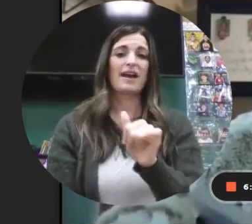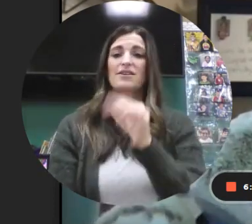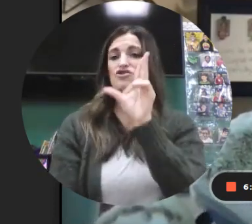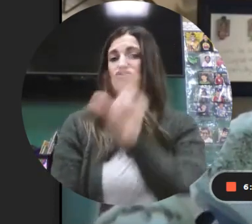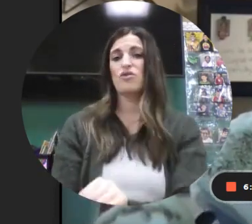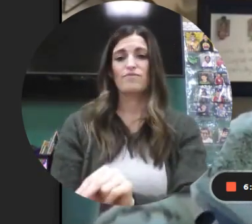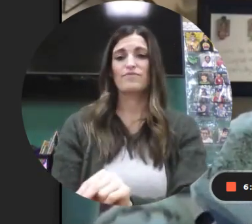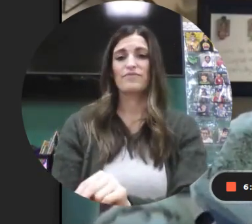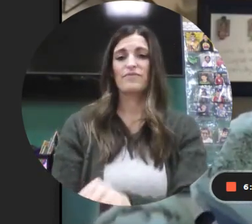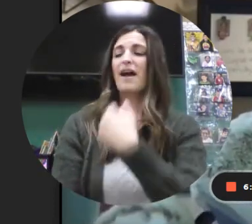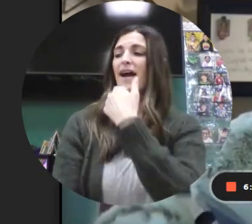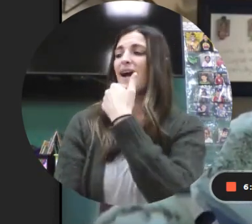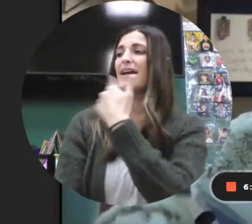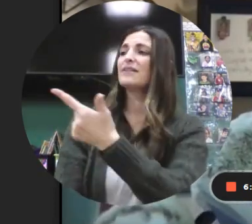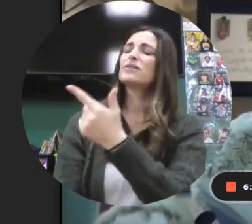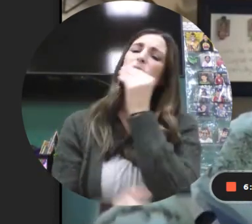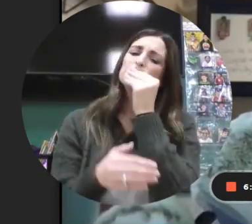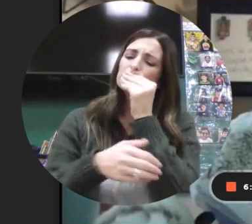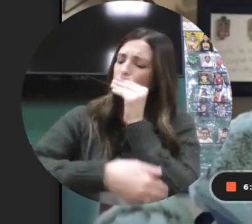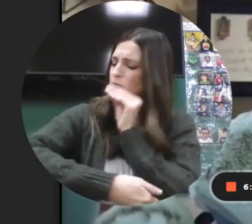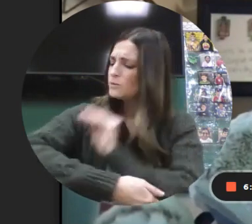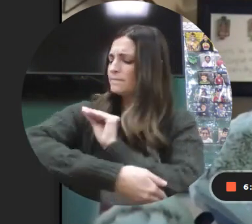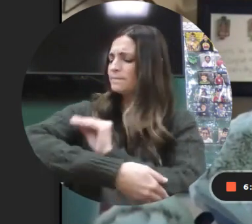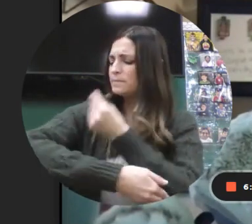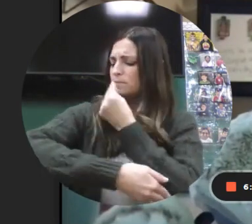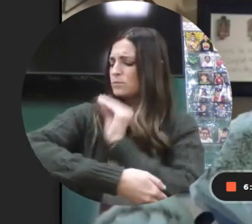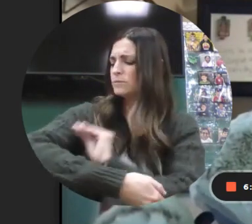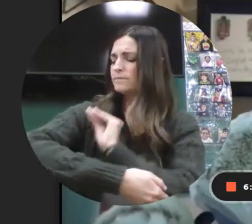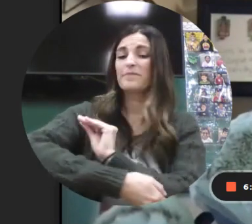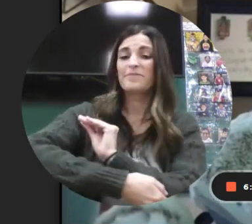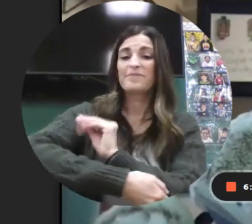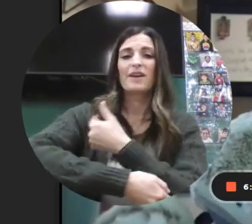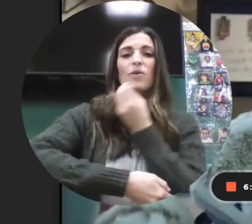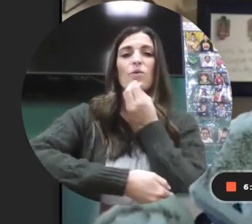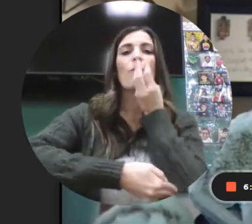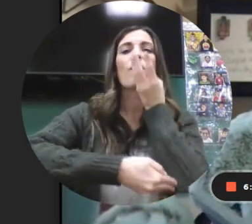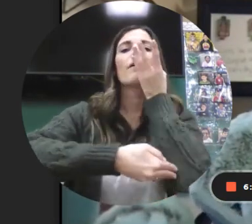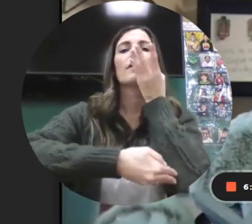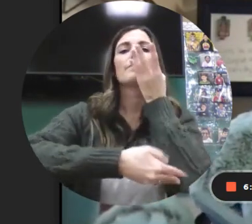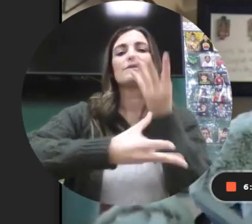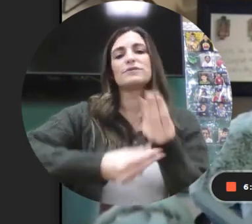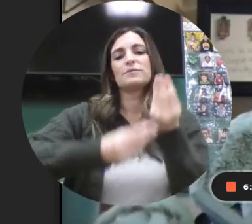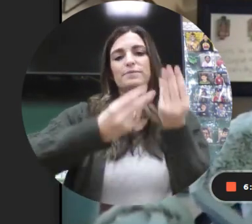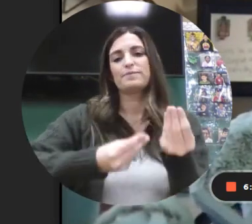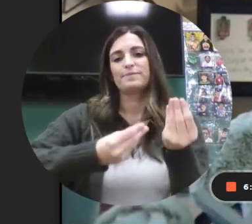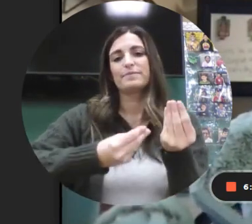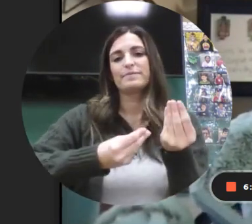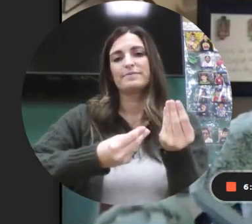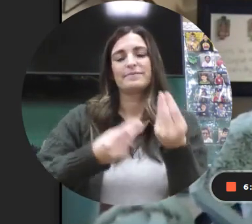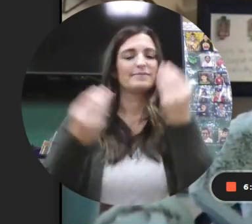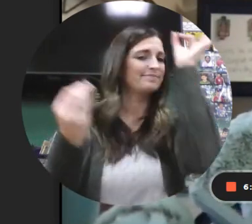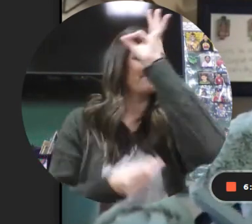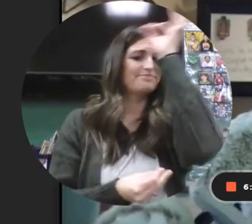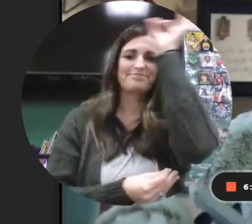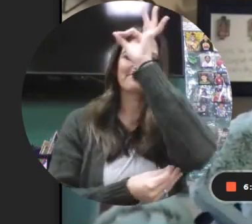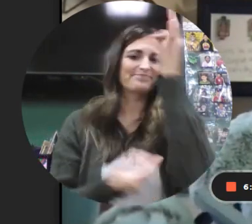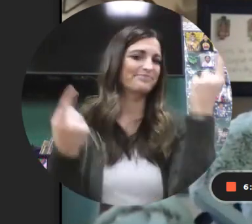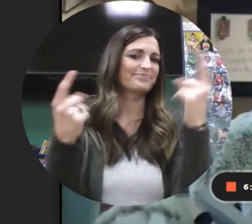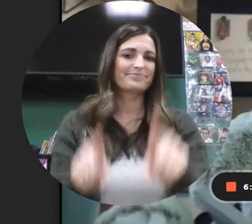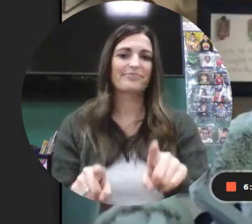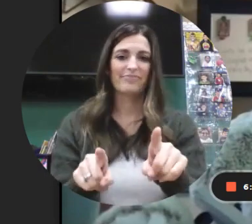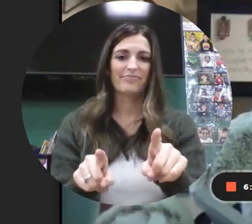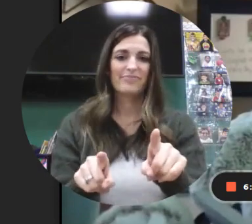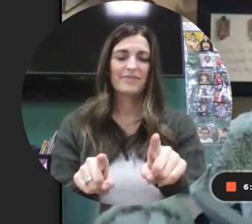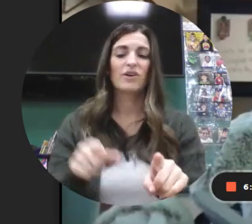back of Lappy's neck and concentrated on his smell, warm and rabbity. He doesn't know what's coming. When we